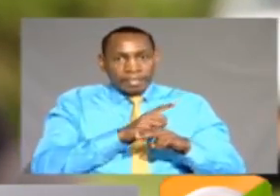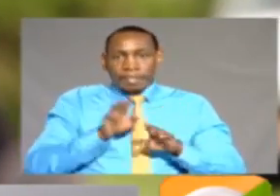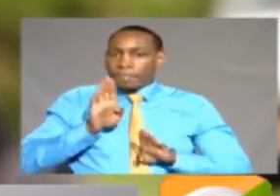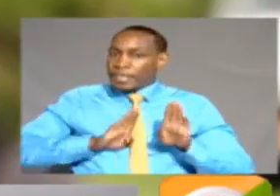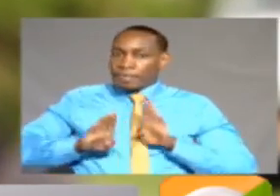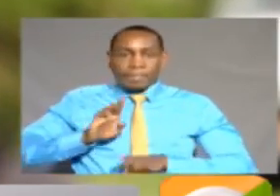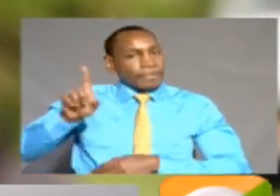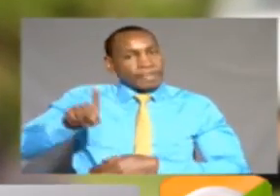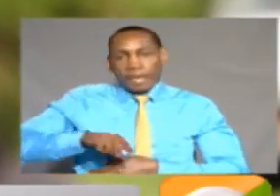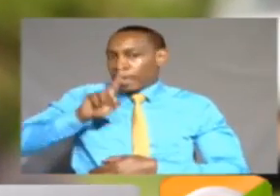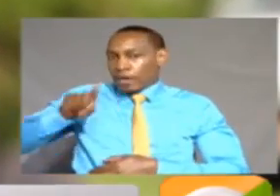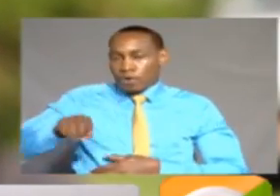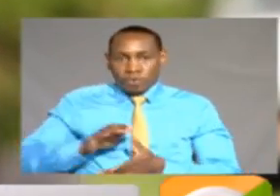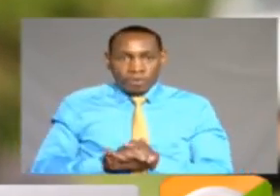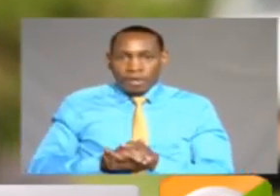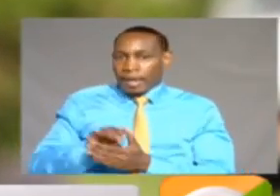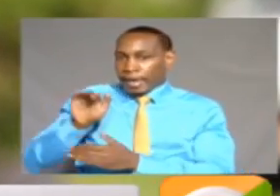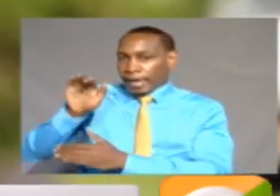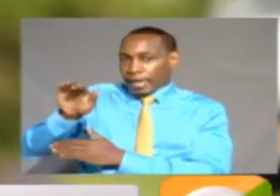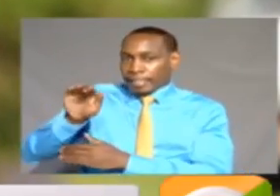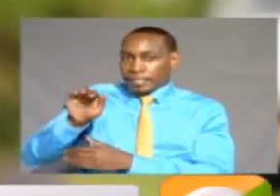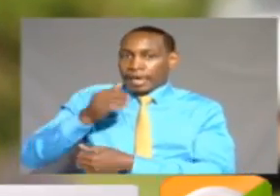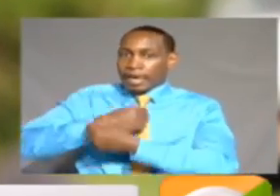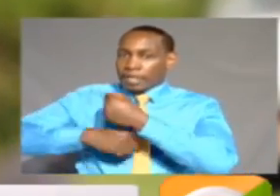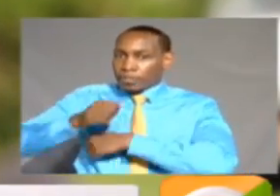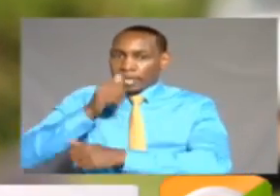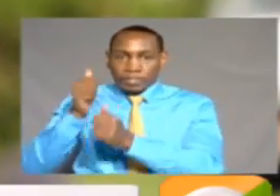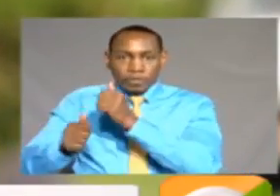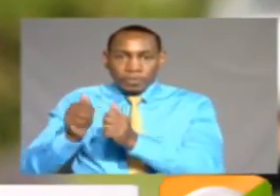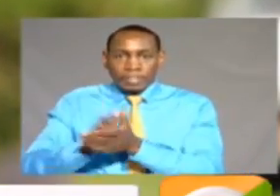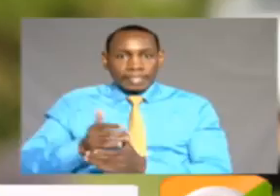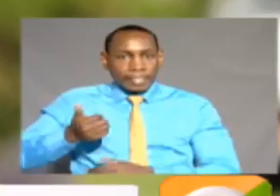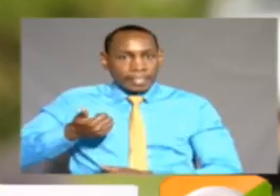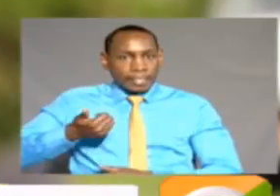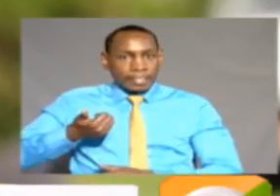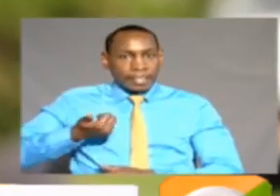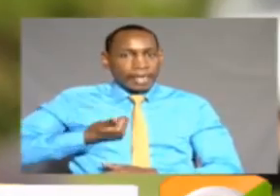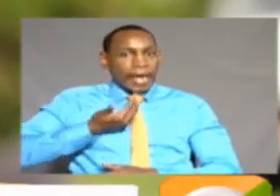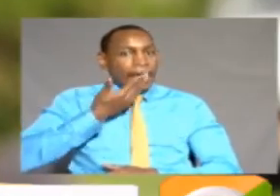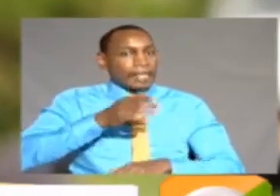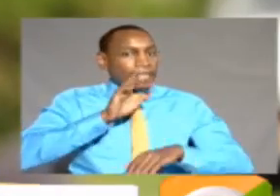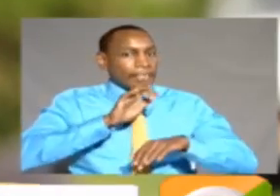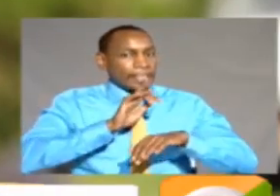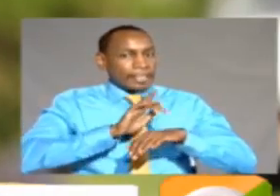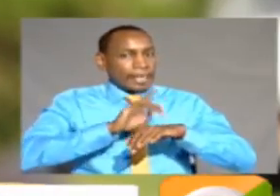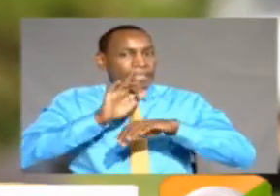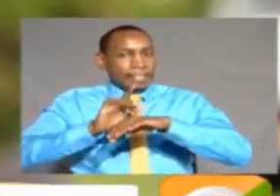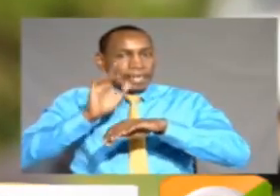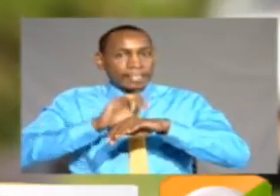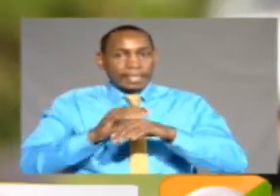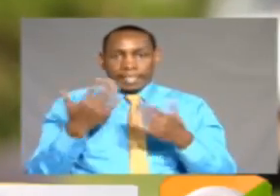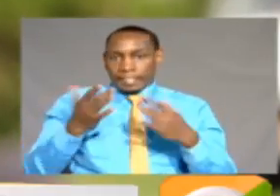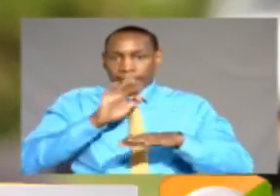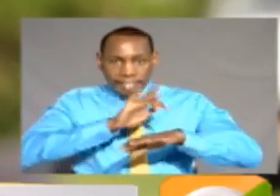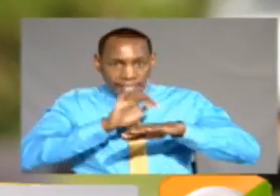tabia. Akaulizwa anafanywa nini? Kugusaguswa. Anamweka